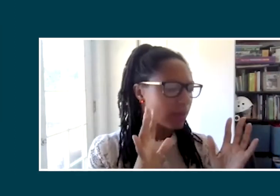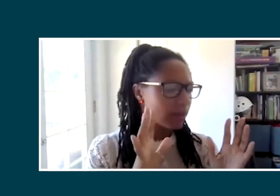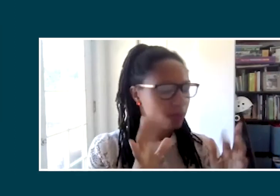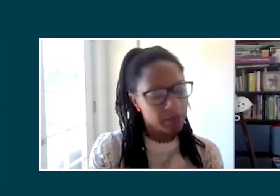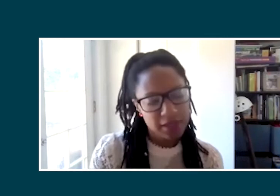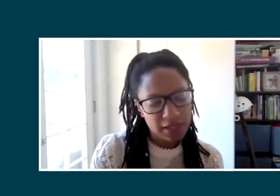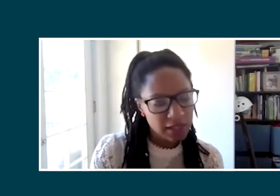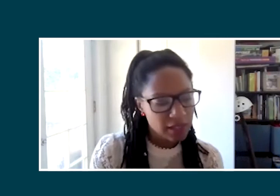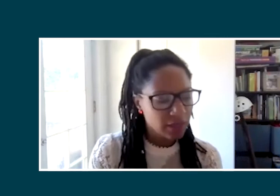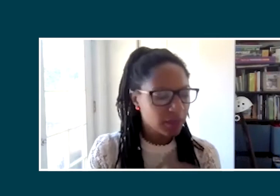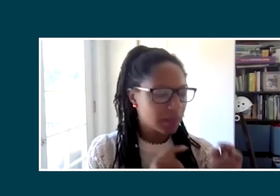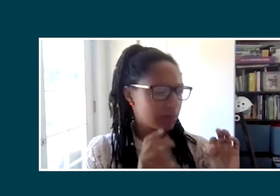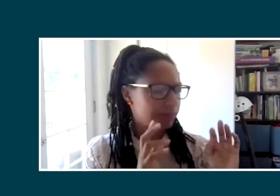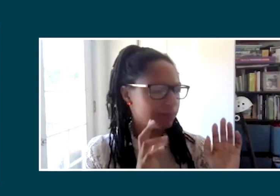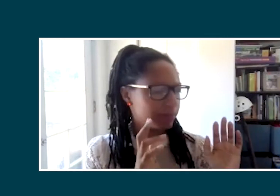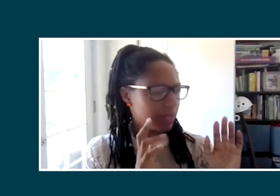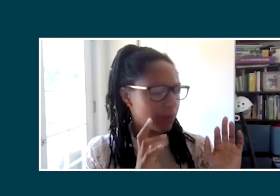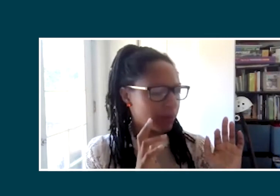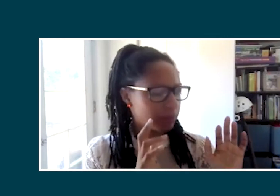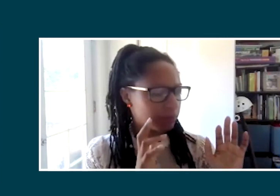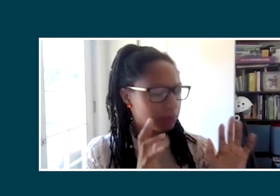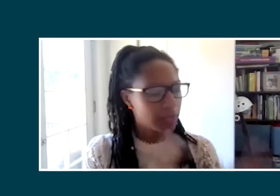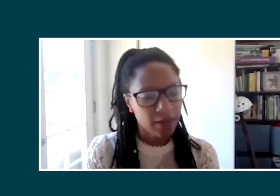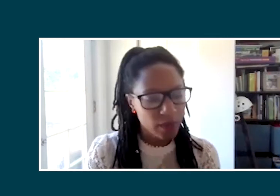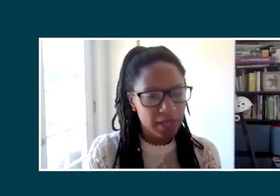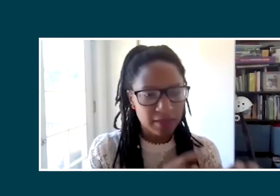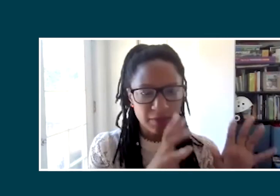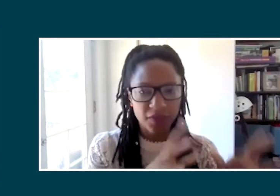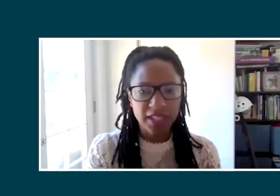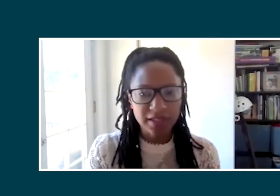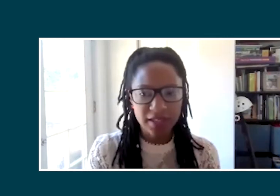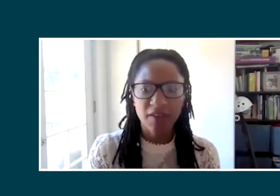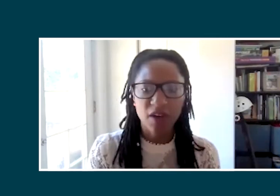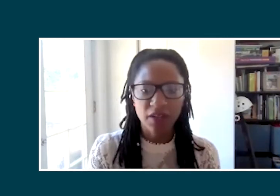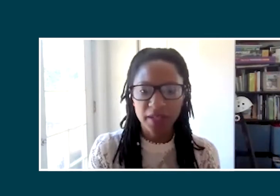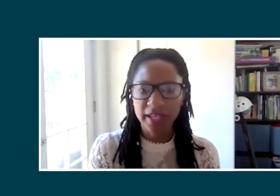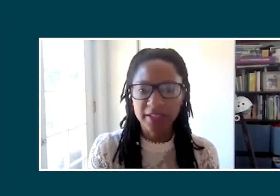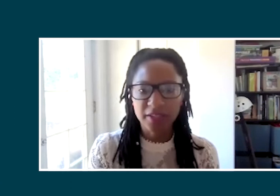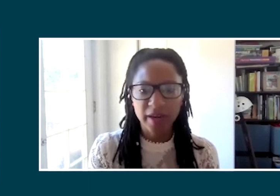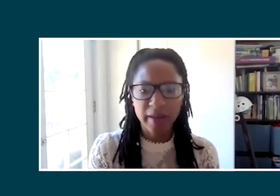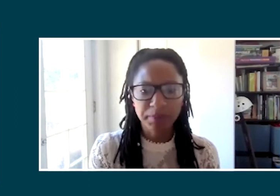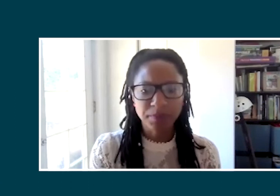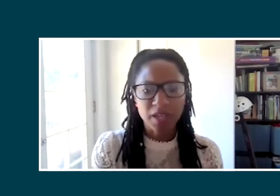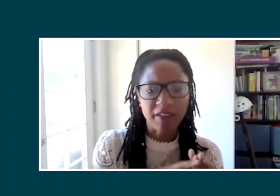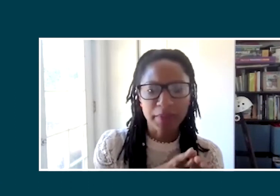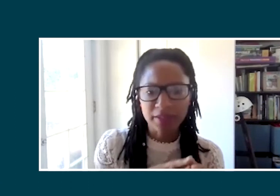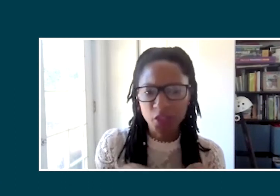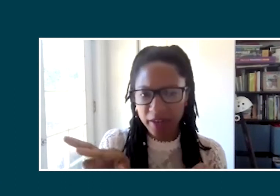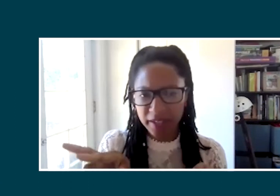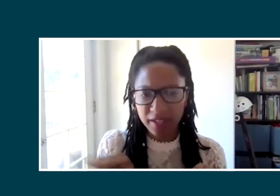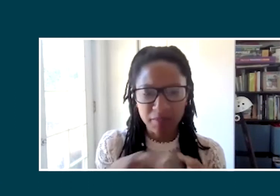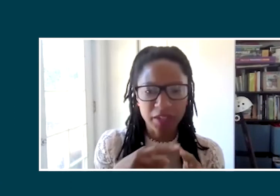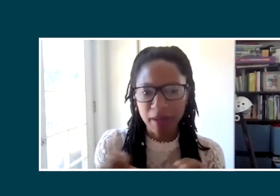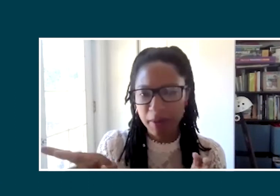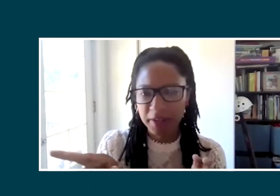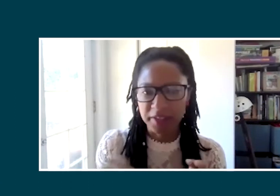business or women CEO or, Black women feeds that I follow on Instagram. I've been